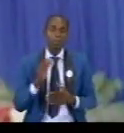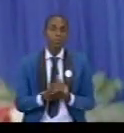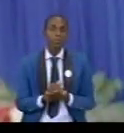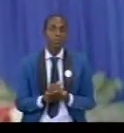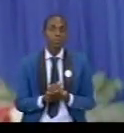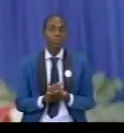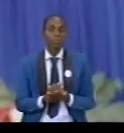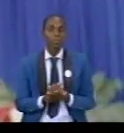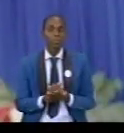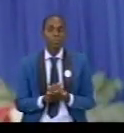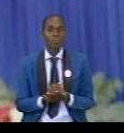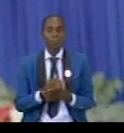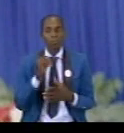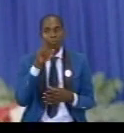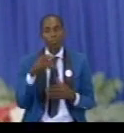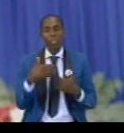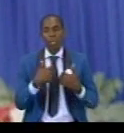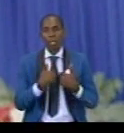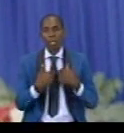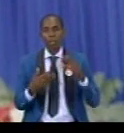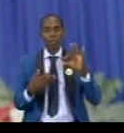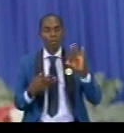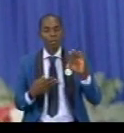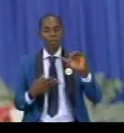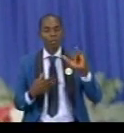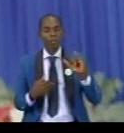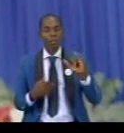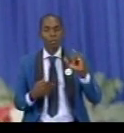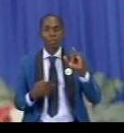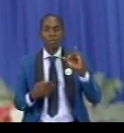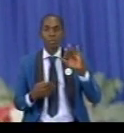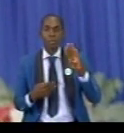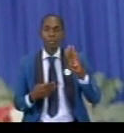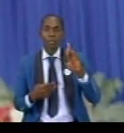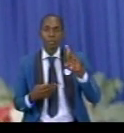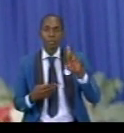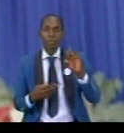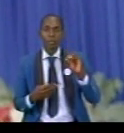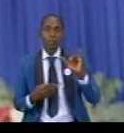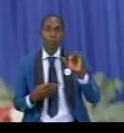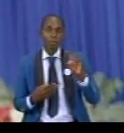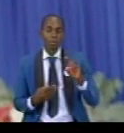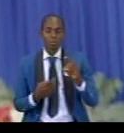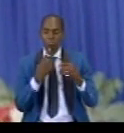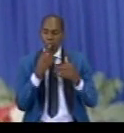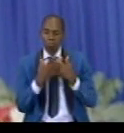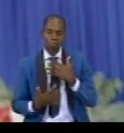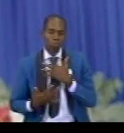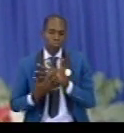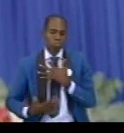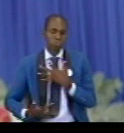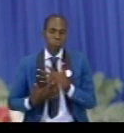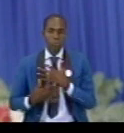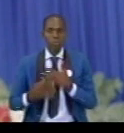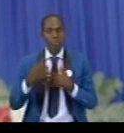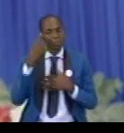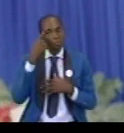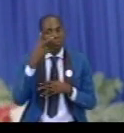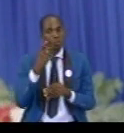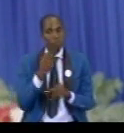I have fibroid, bleeding 2 years. As daddy come